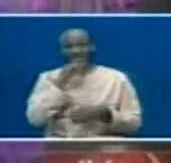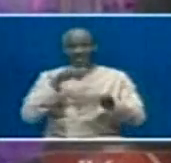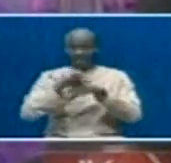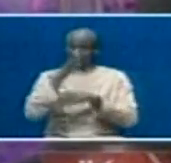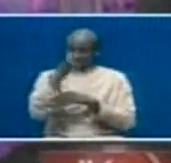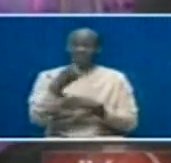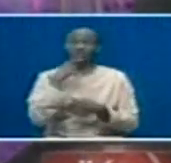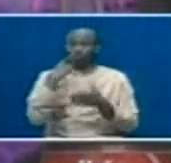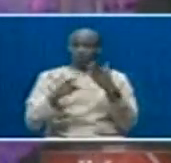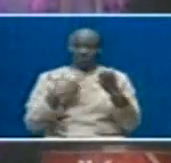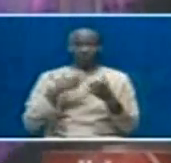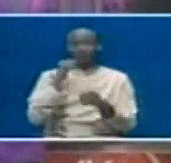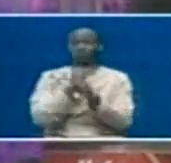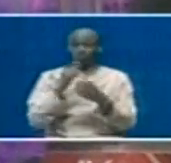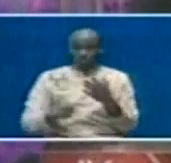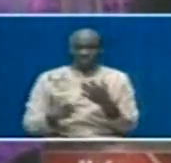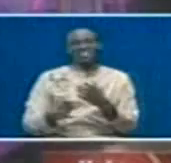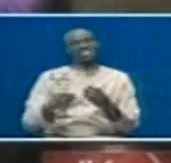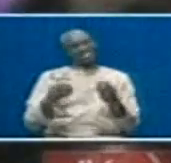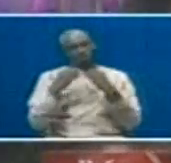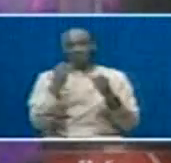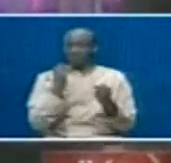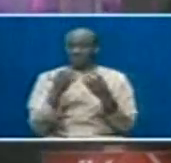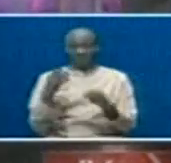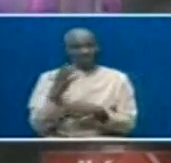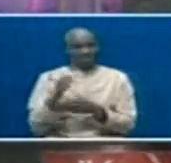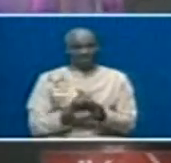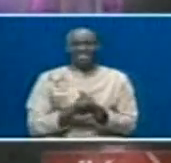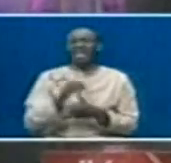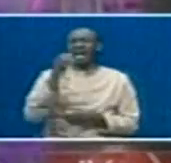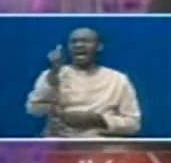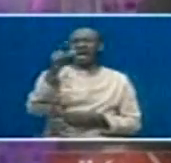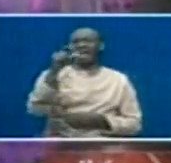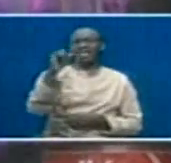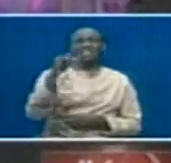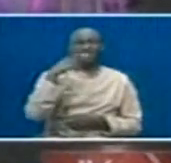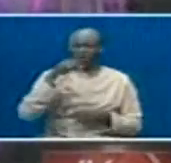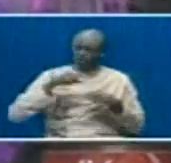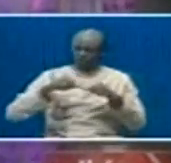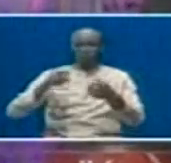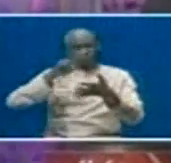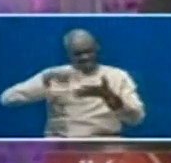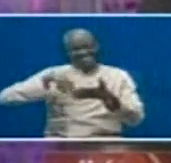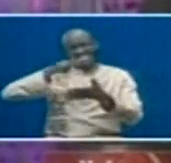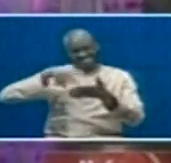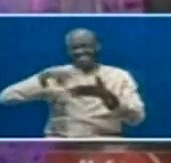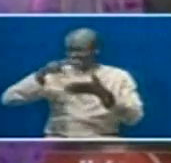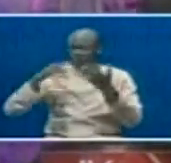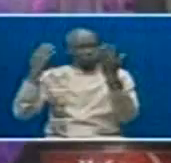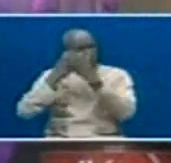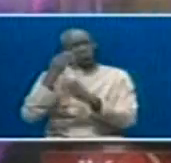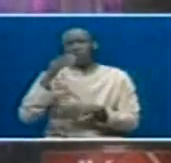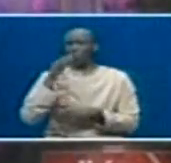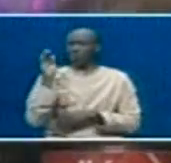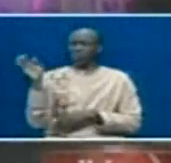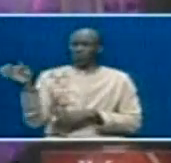got to do this. You've got to do this. I kept doing it. Mm. Now, Ali kept reading all through the night. I